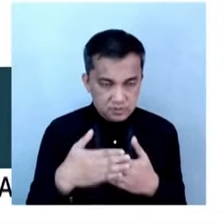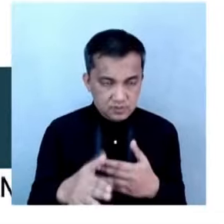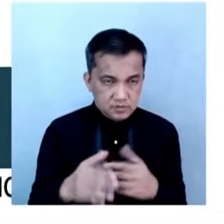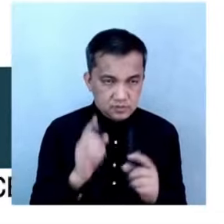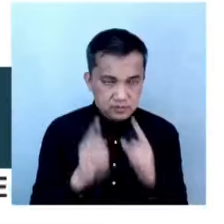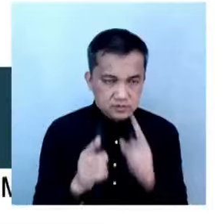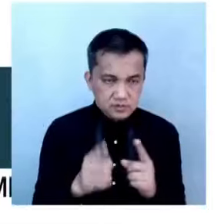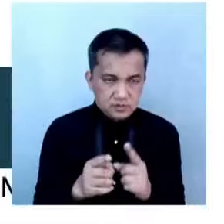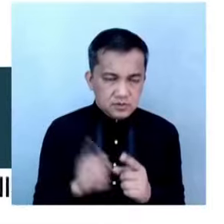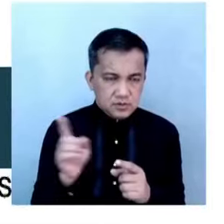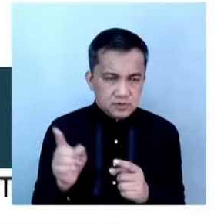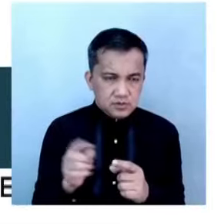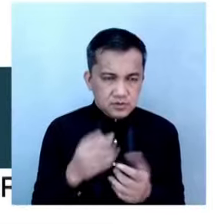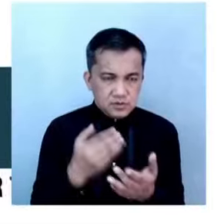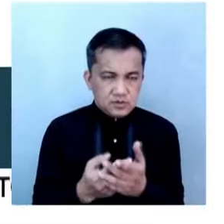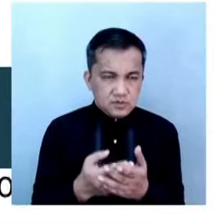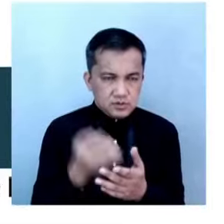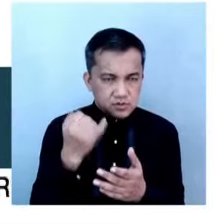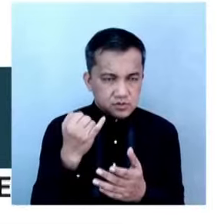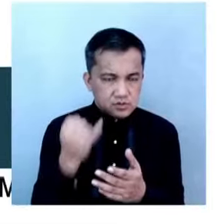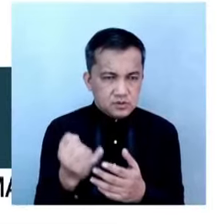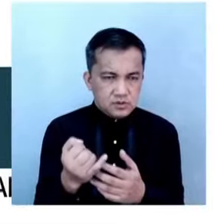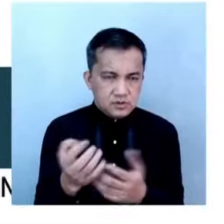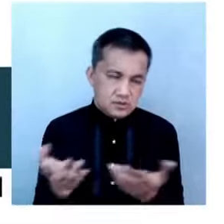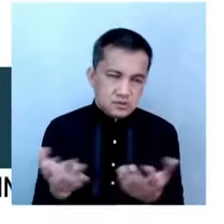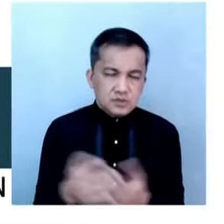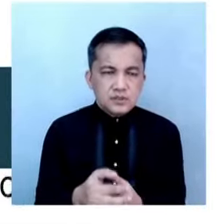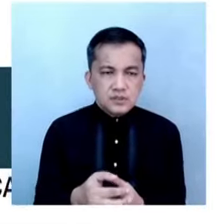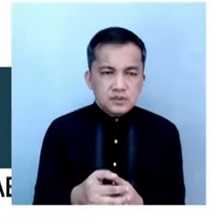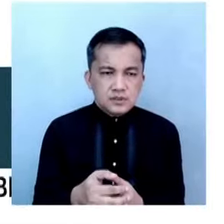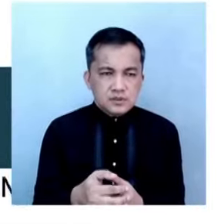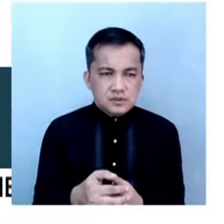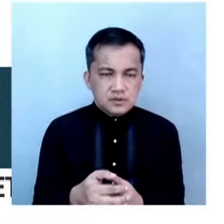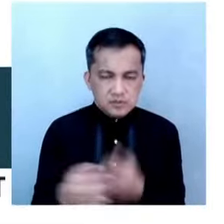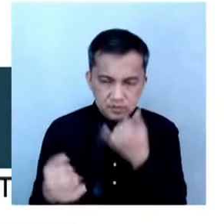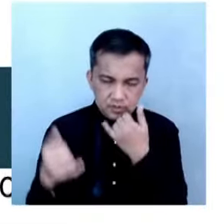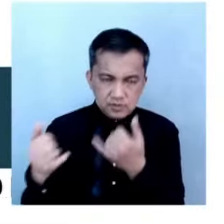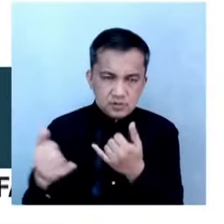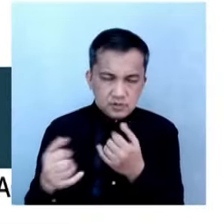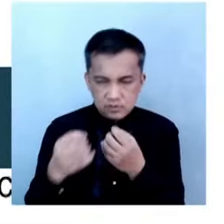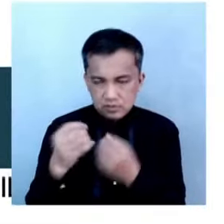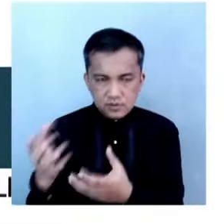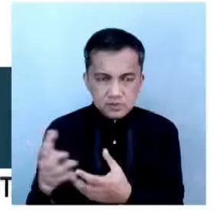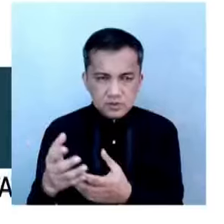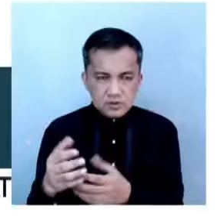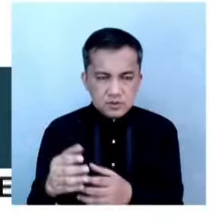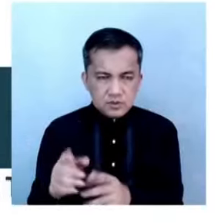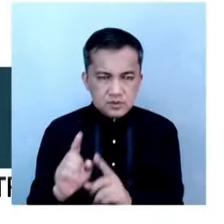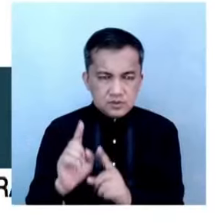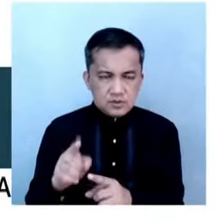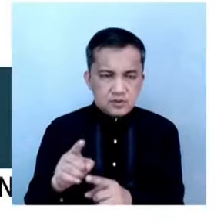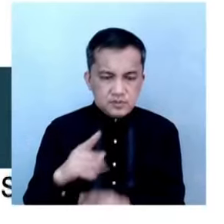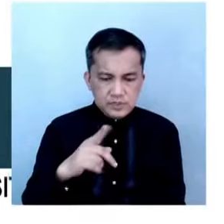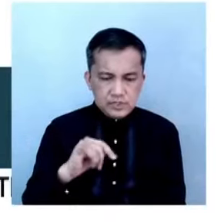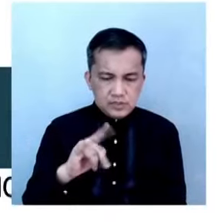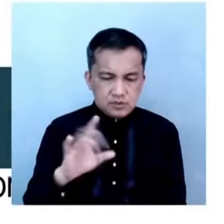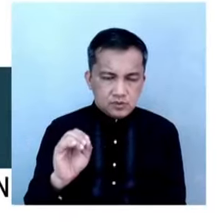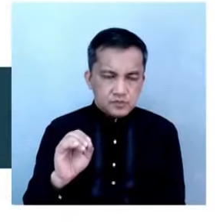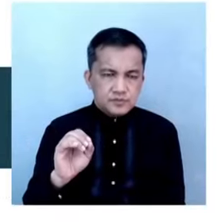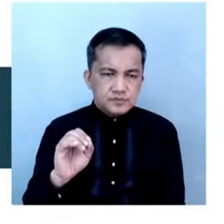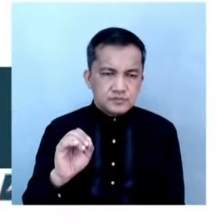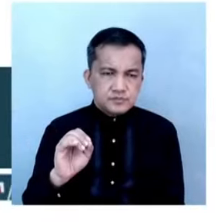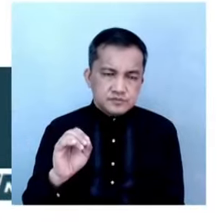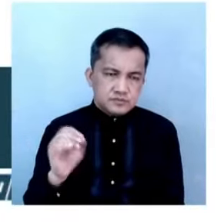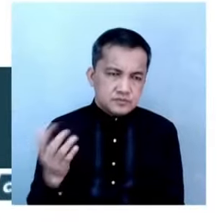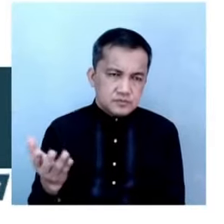maybe it's a good idea to, you know, make a phone call and tell them to head on over to the PIO,